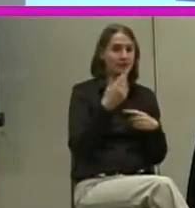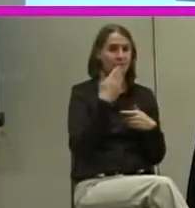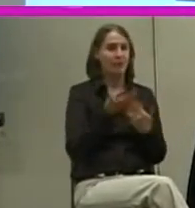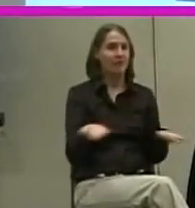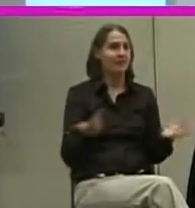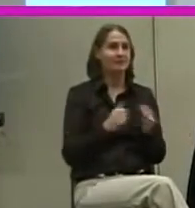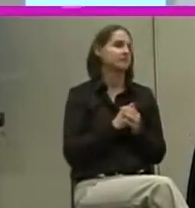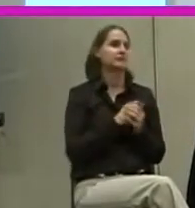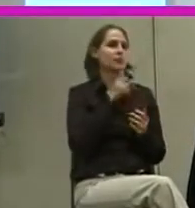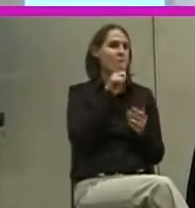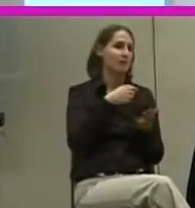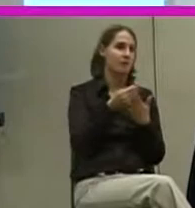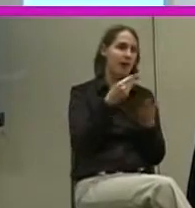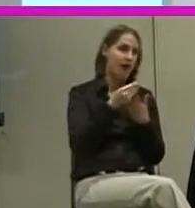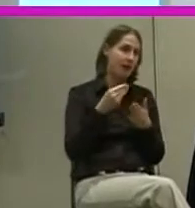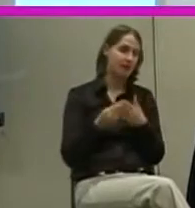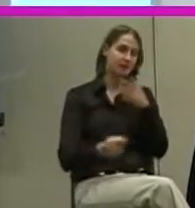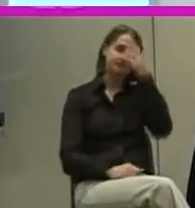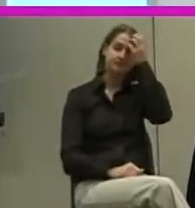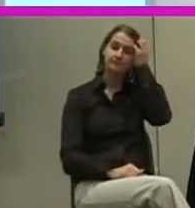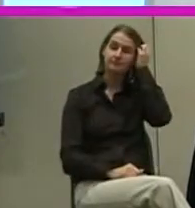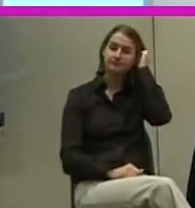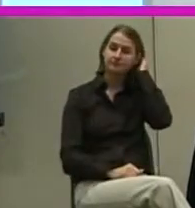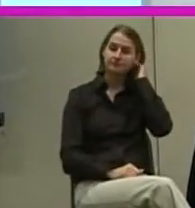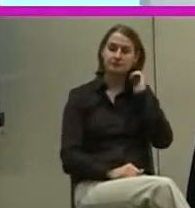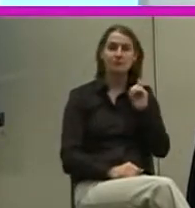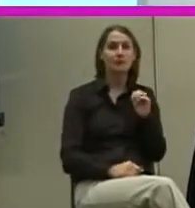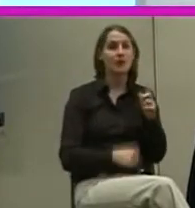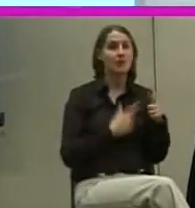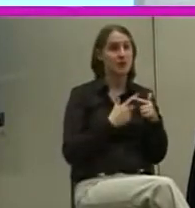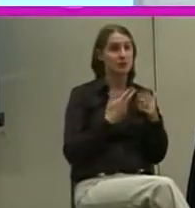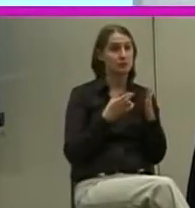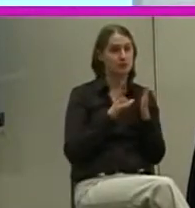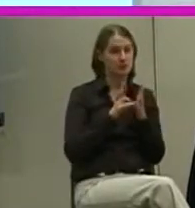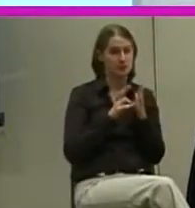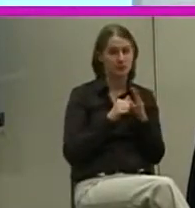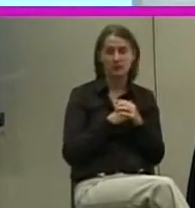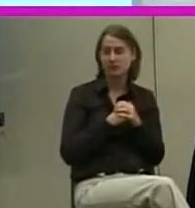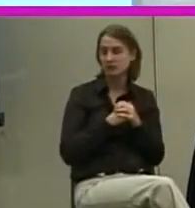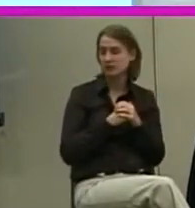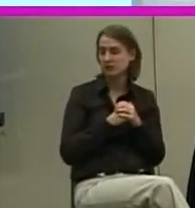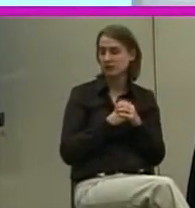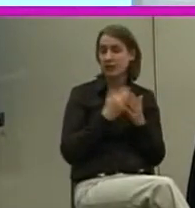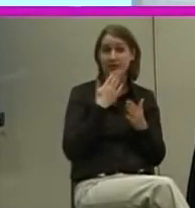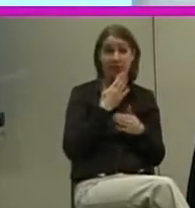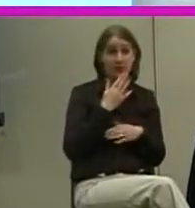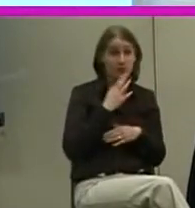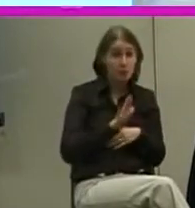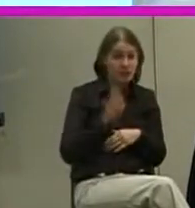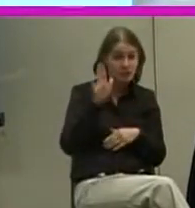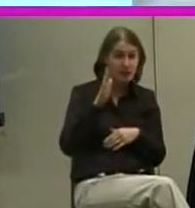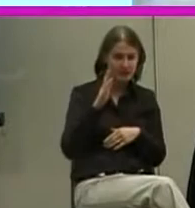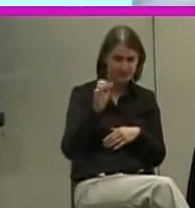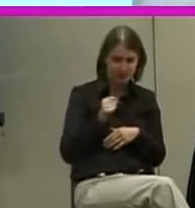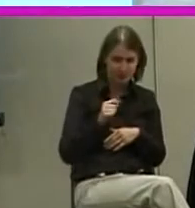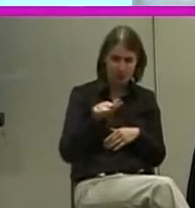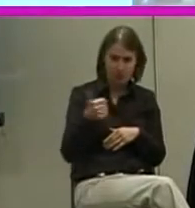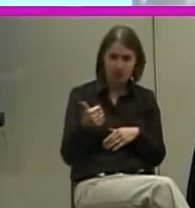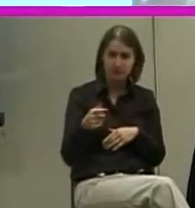So what I like to do then is review. Thanks for raising your hand. Yes, buddy, what